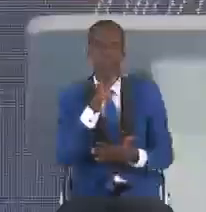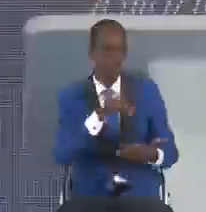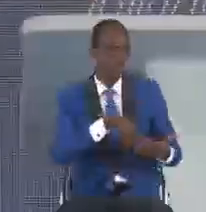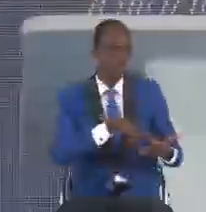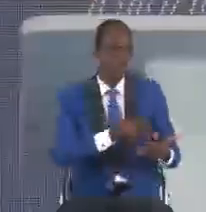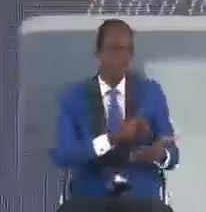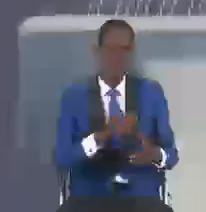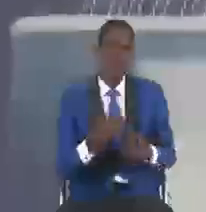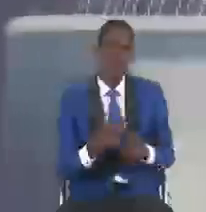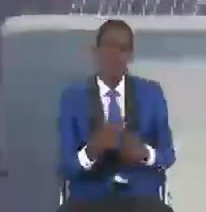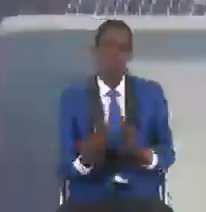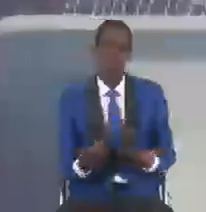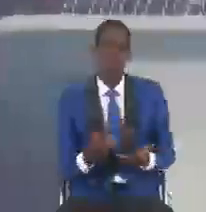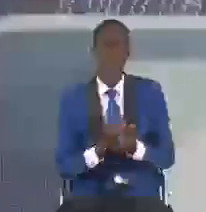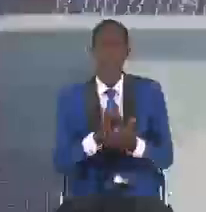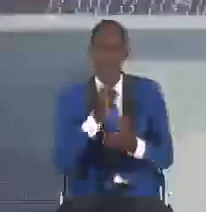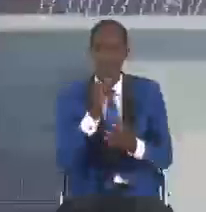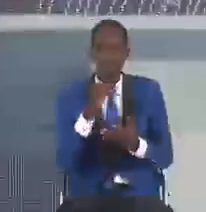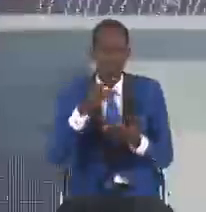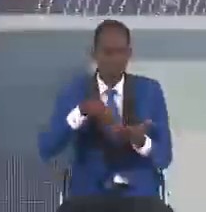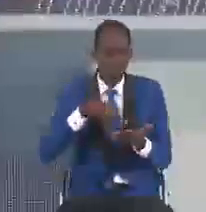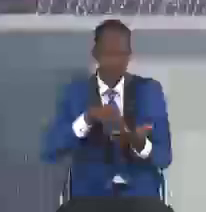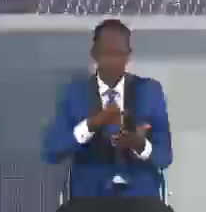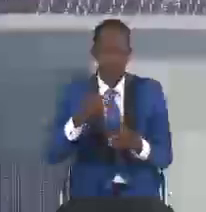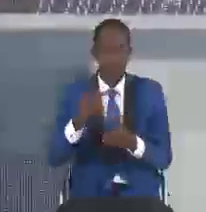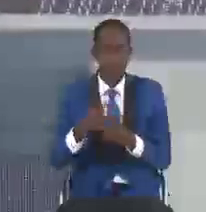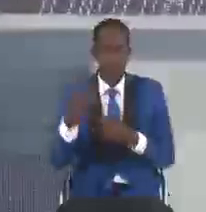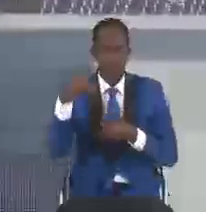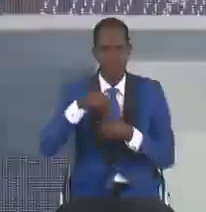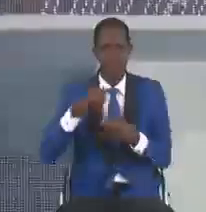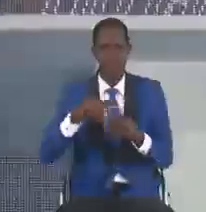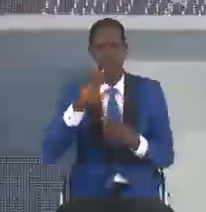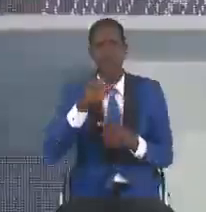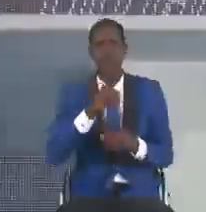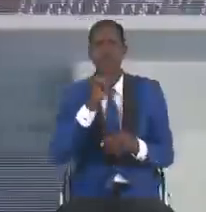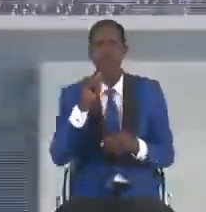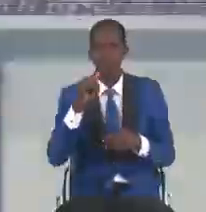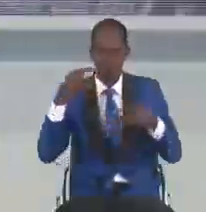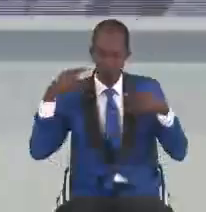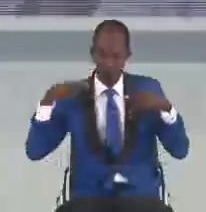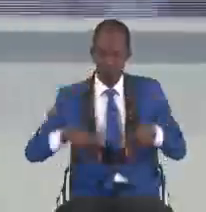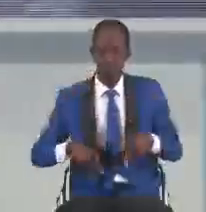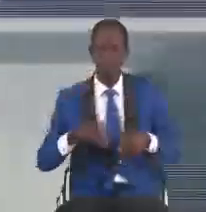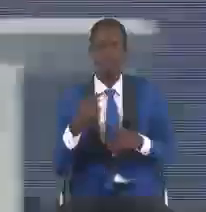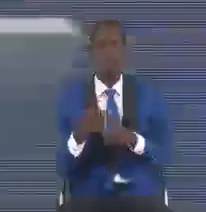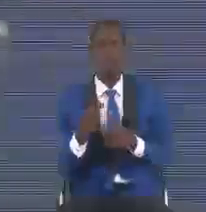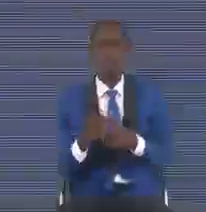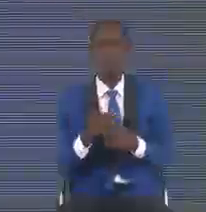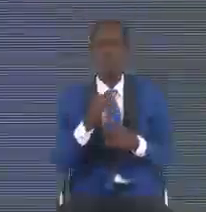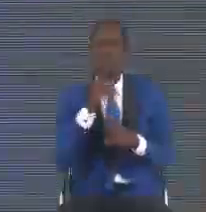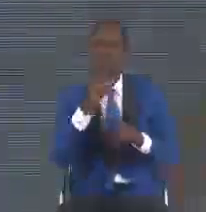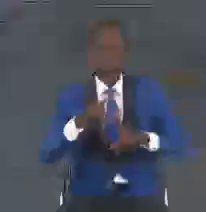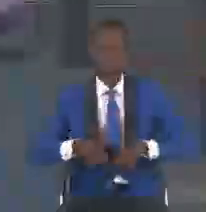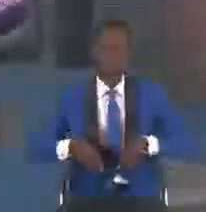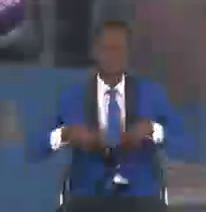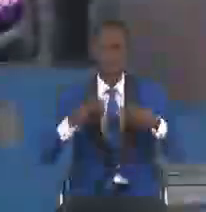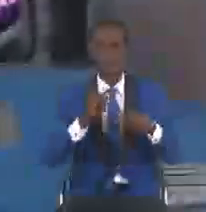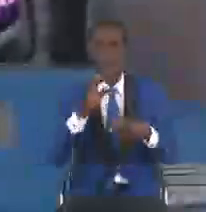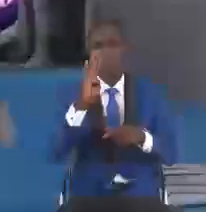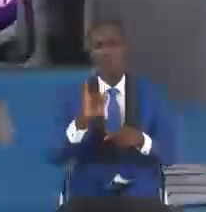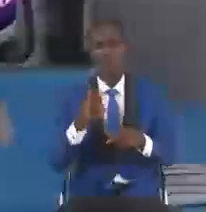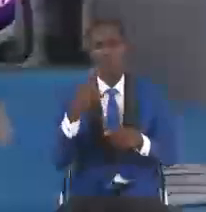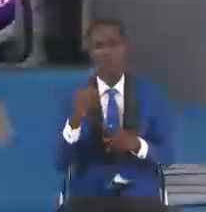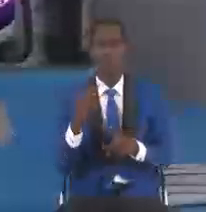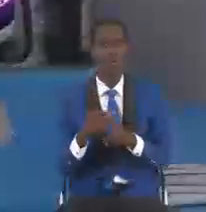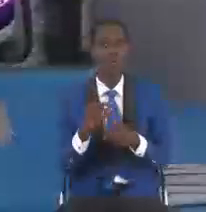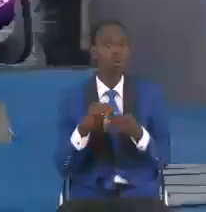that is not taking in the word, that is not personalizing the word, that is not living by the word. Number